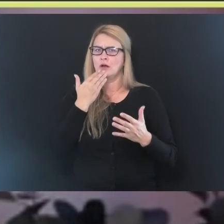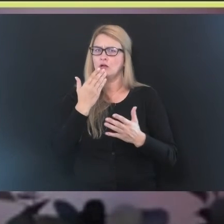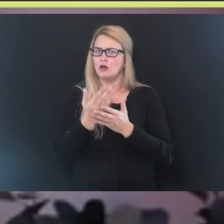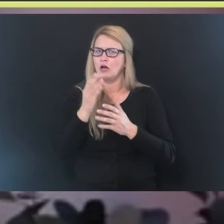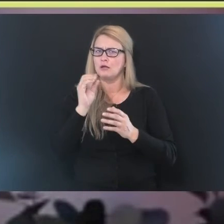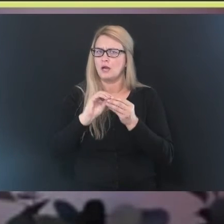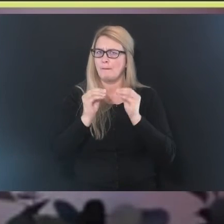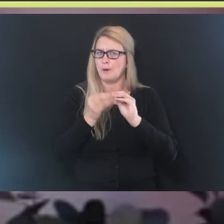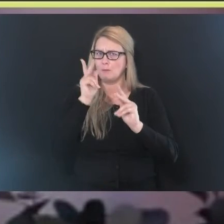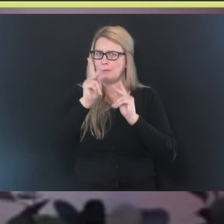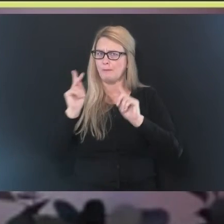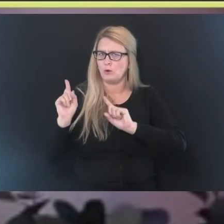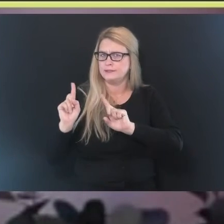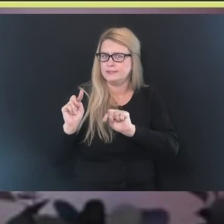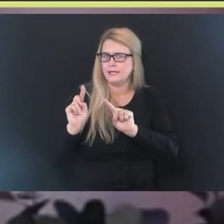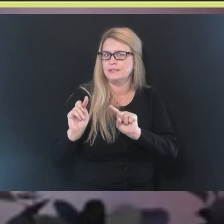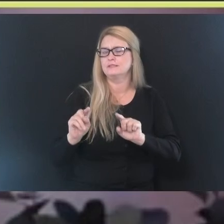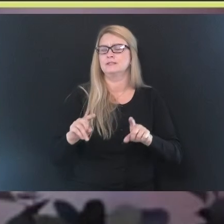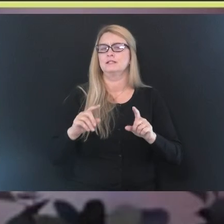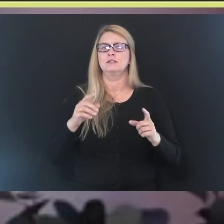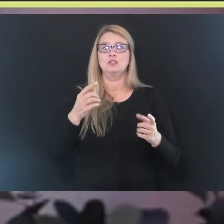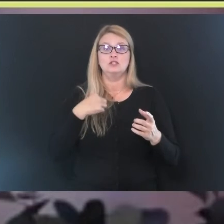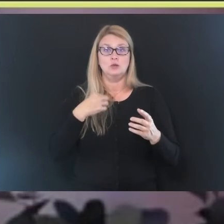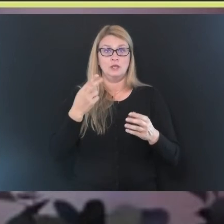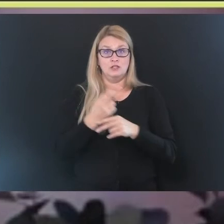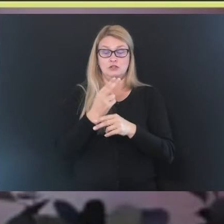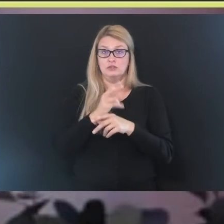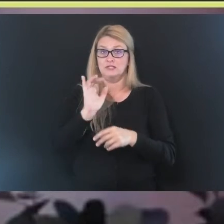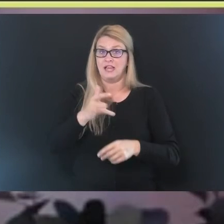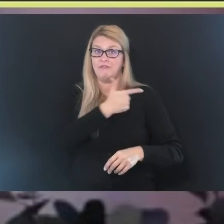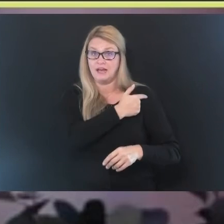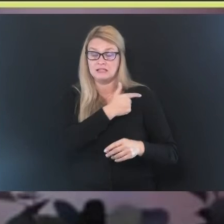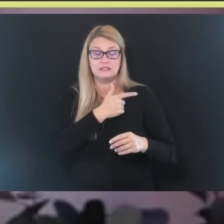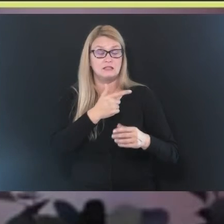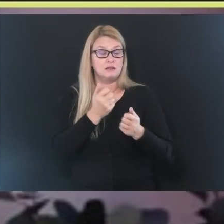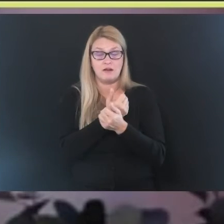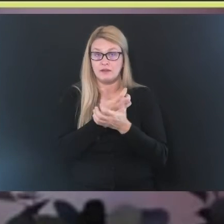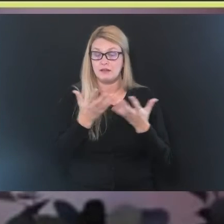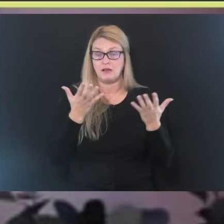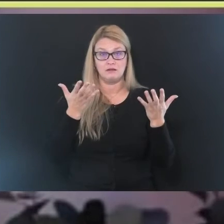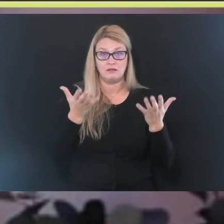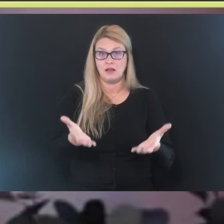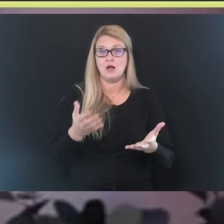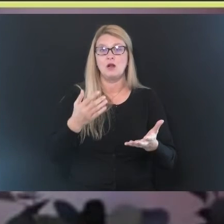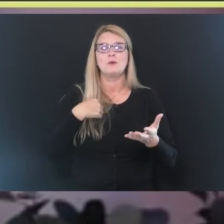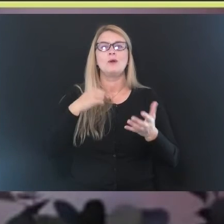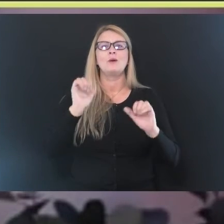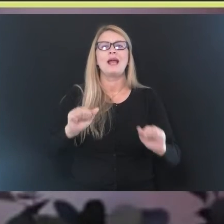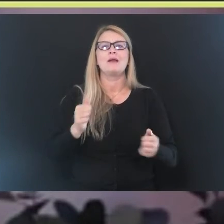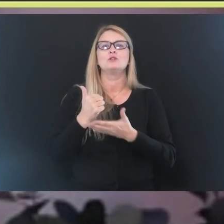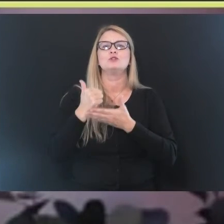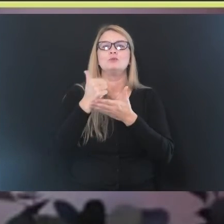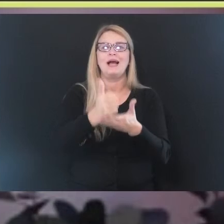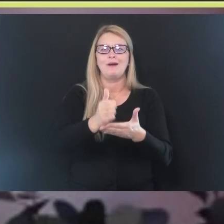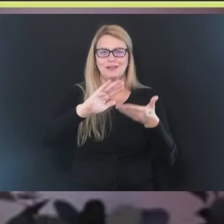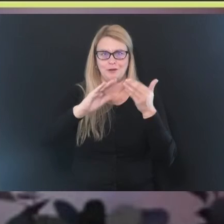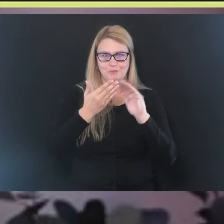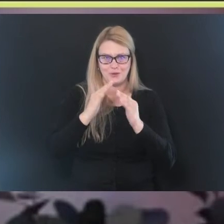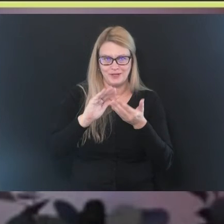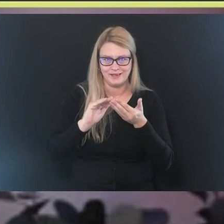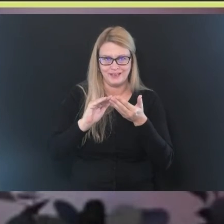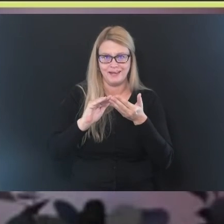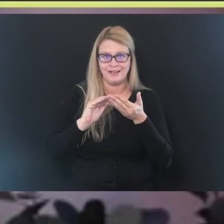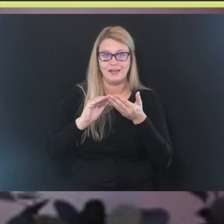to vaccinate other EMS agencies, Bluefield Rescue Squad as well at their building, but we were able to cater to the community based upon